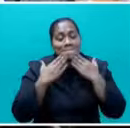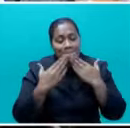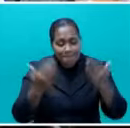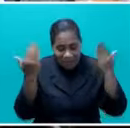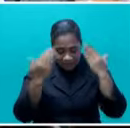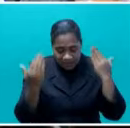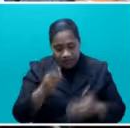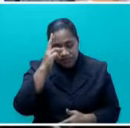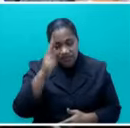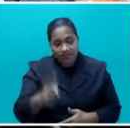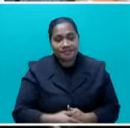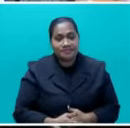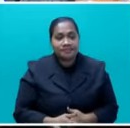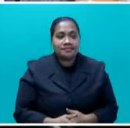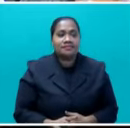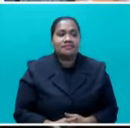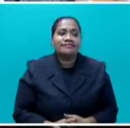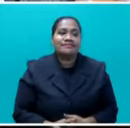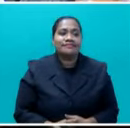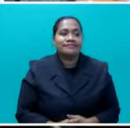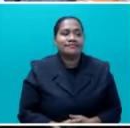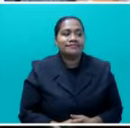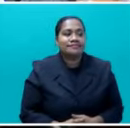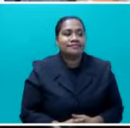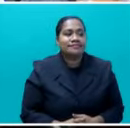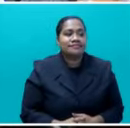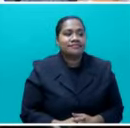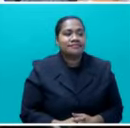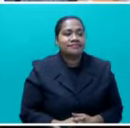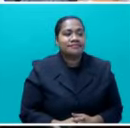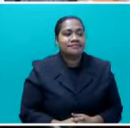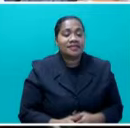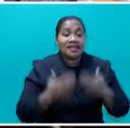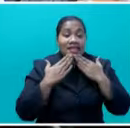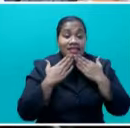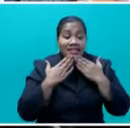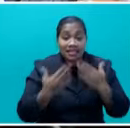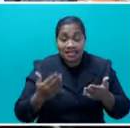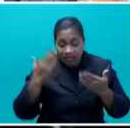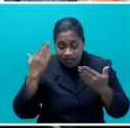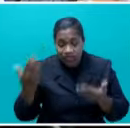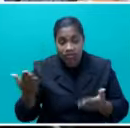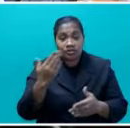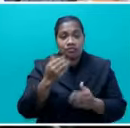the Thank the Honourable Attorney General. And I now give the floor